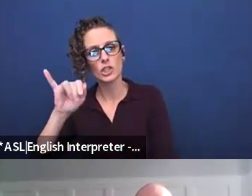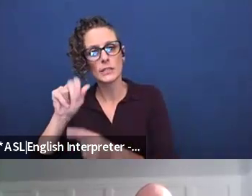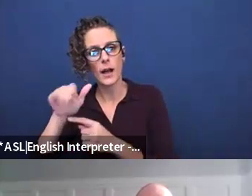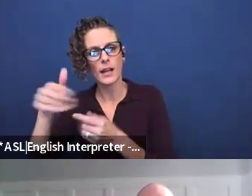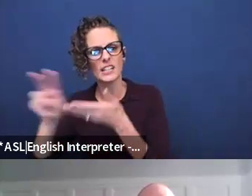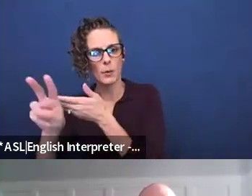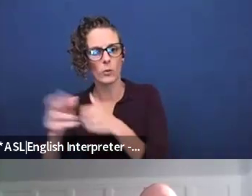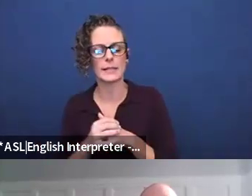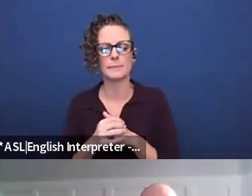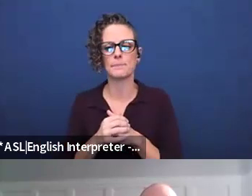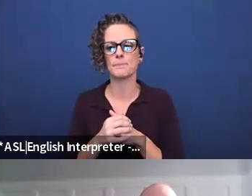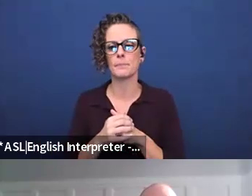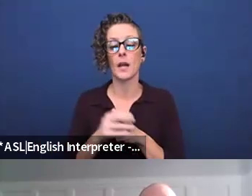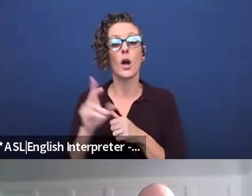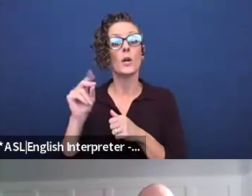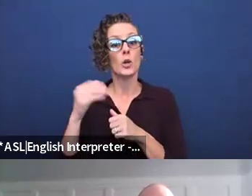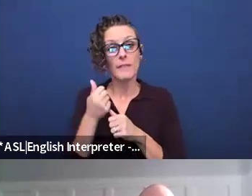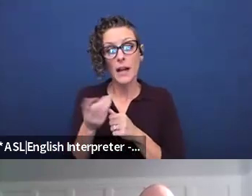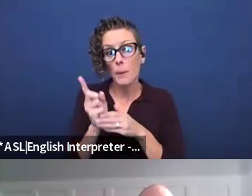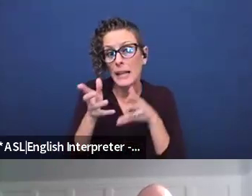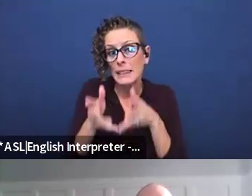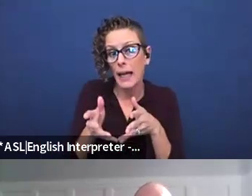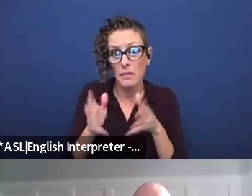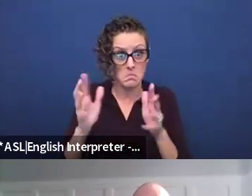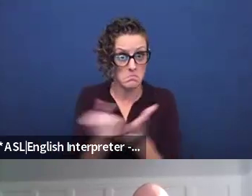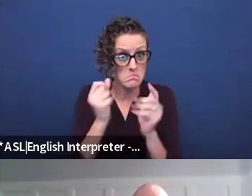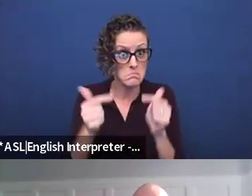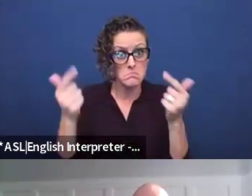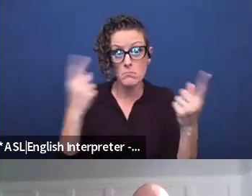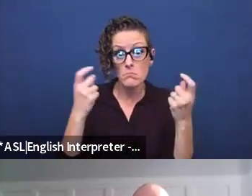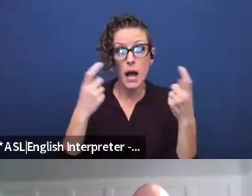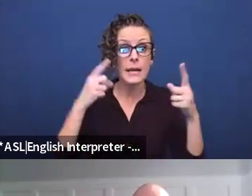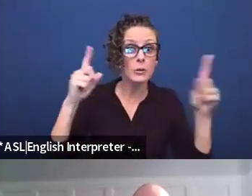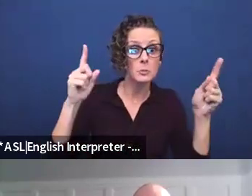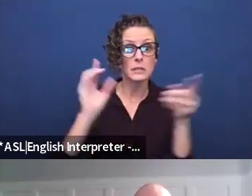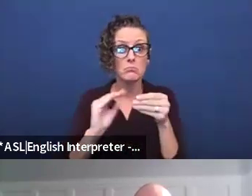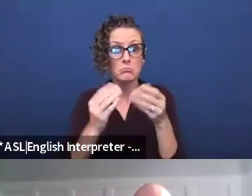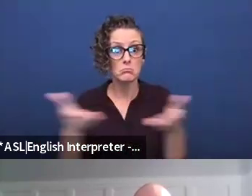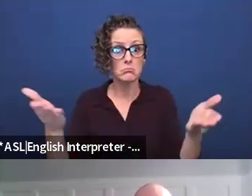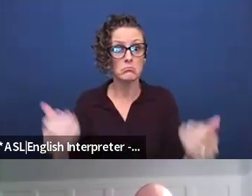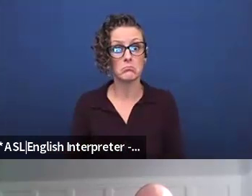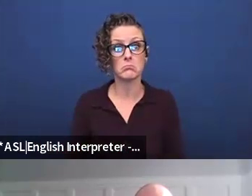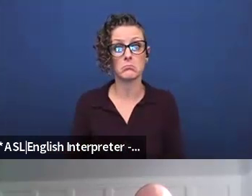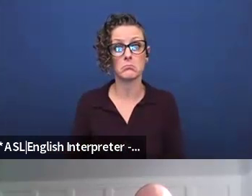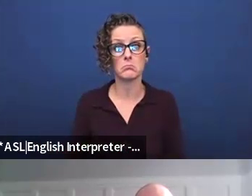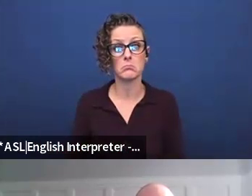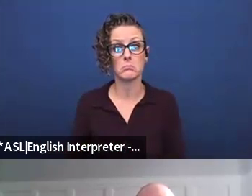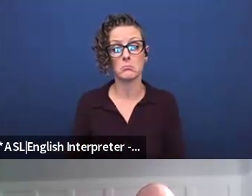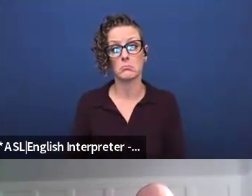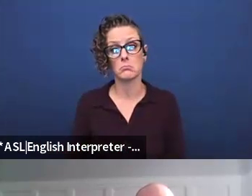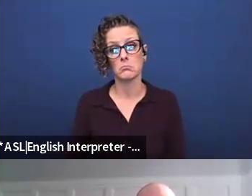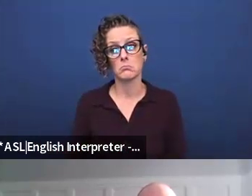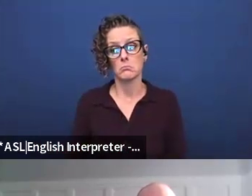that. We do have just a couple minutes left. If anybody had any other announcements or questions, I can give you a second.